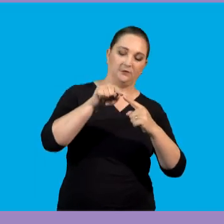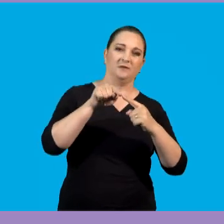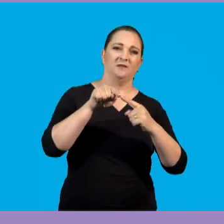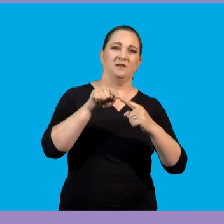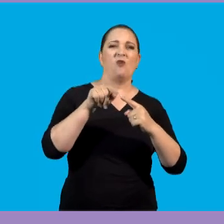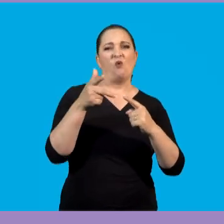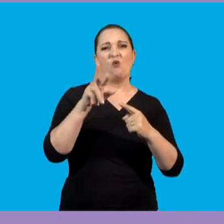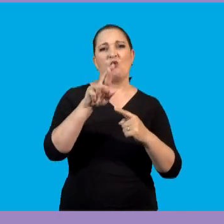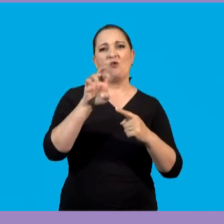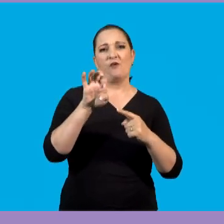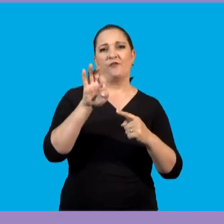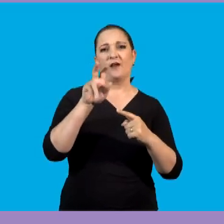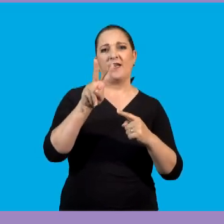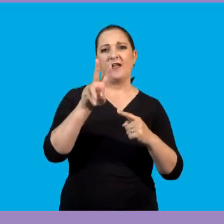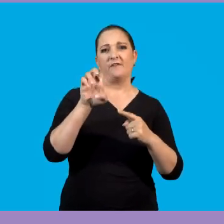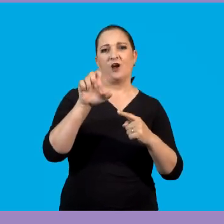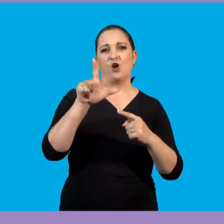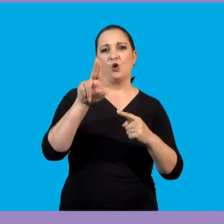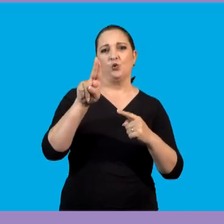say a revolution.